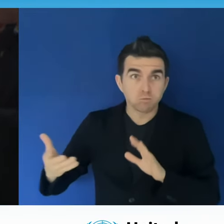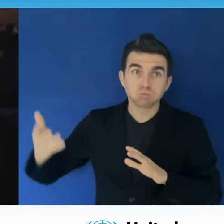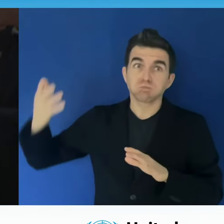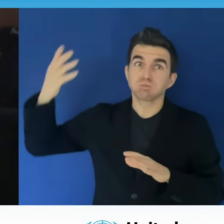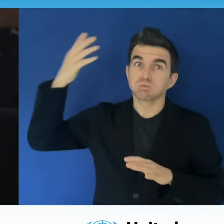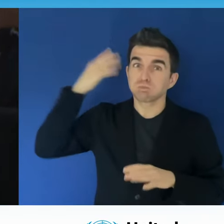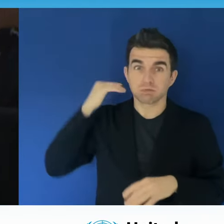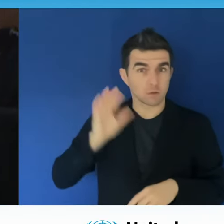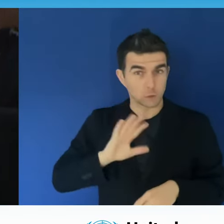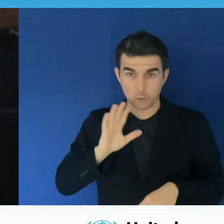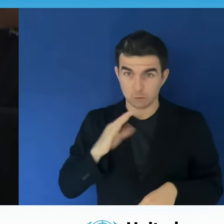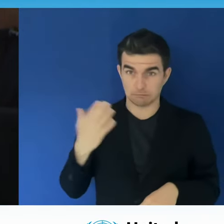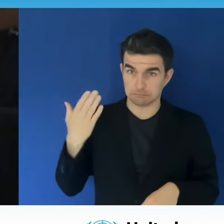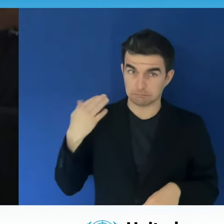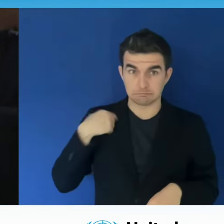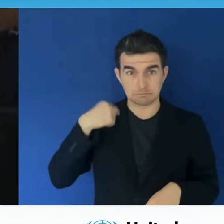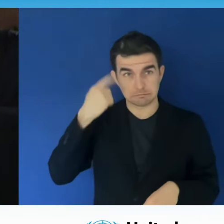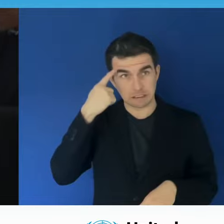launched